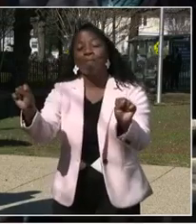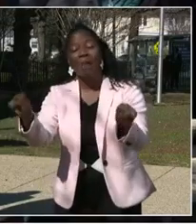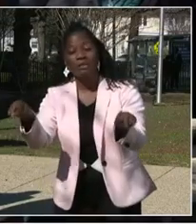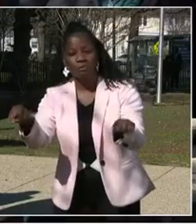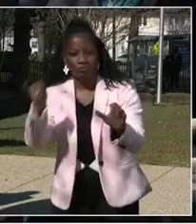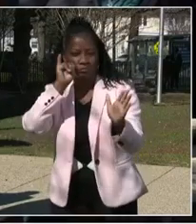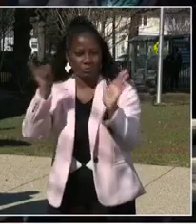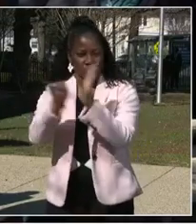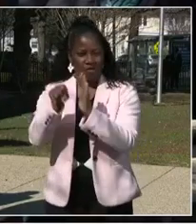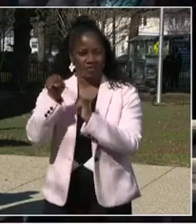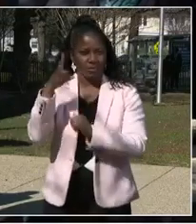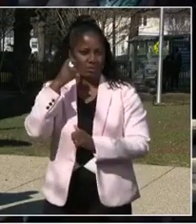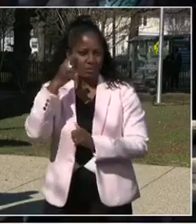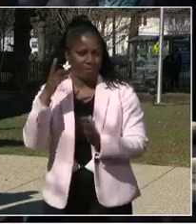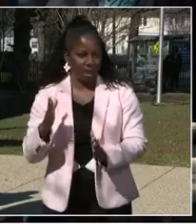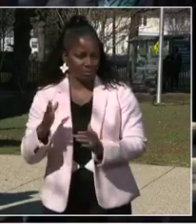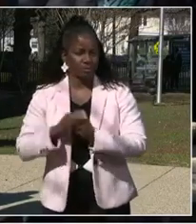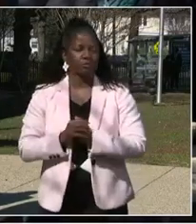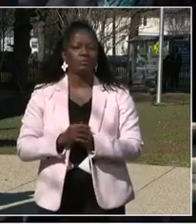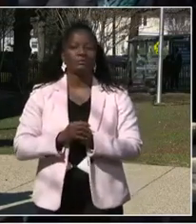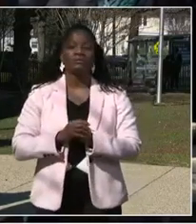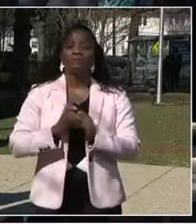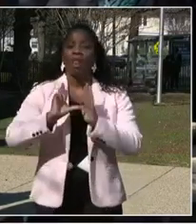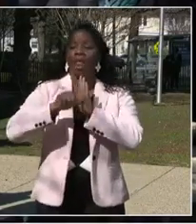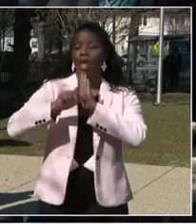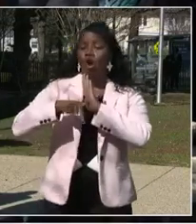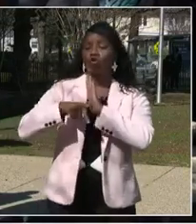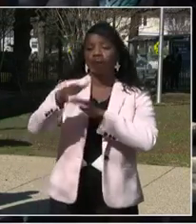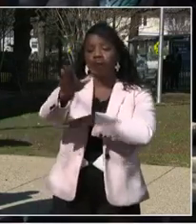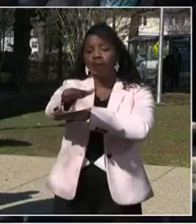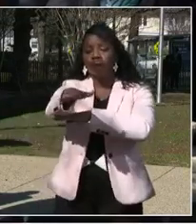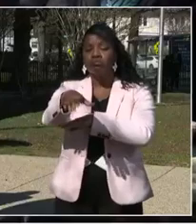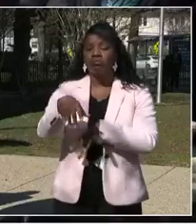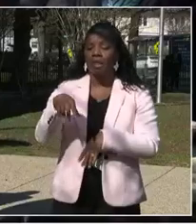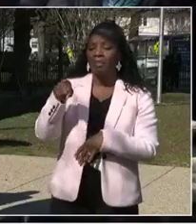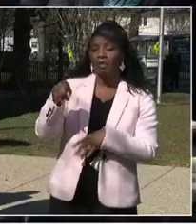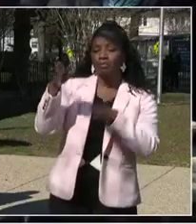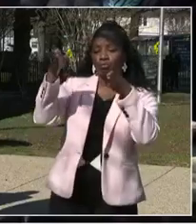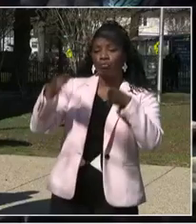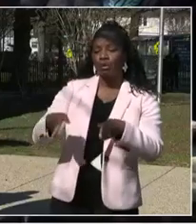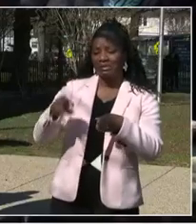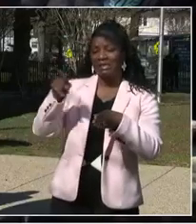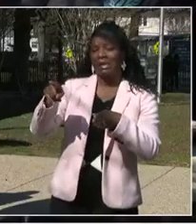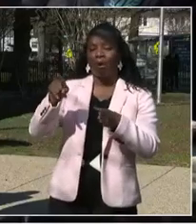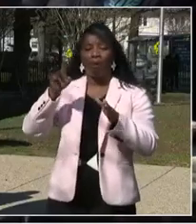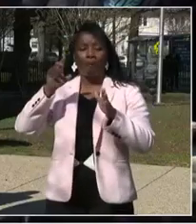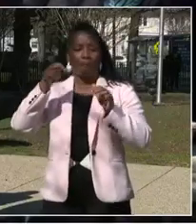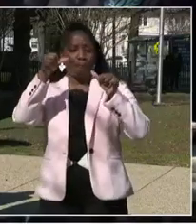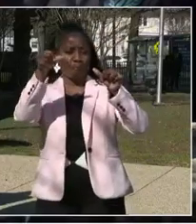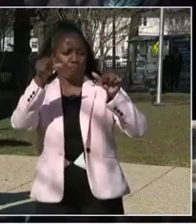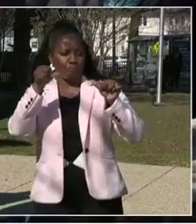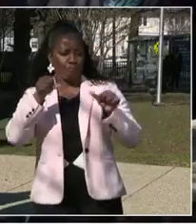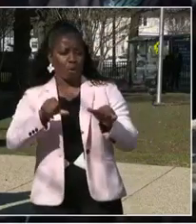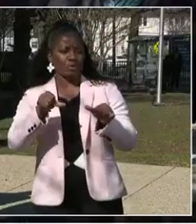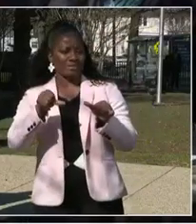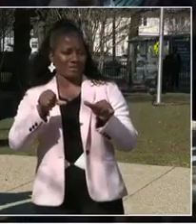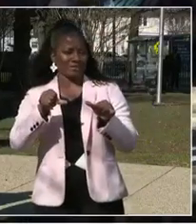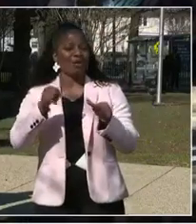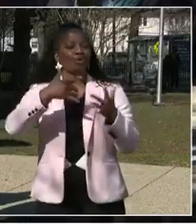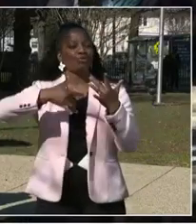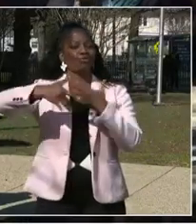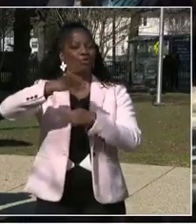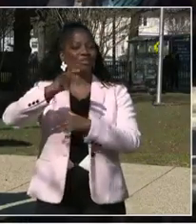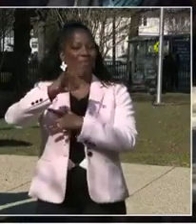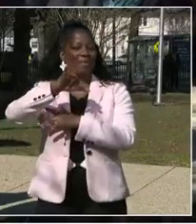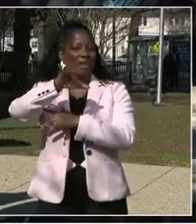of a suspect. Later that afternoon, the suspect posted a social media photo that appeared to be in the